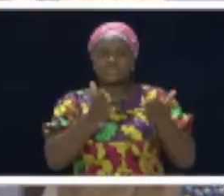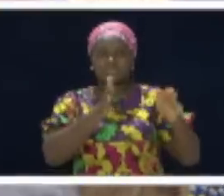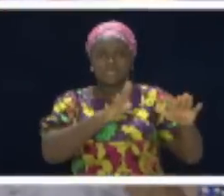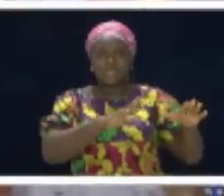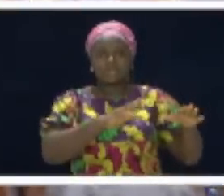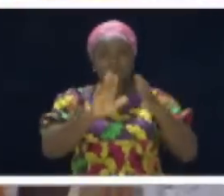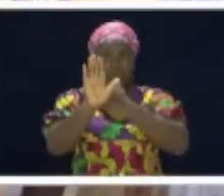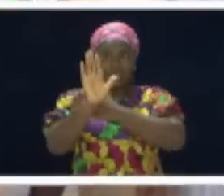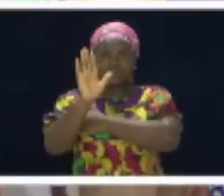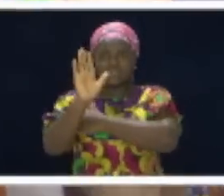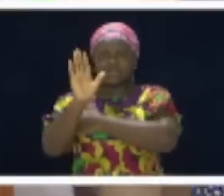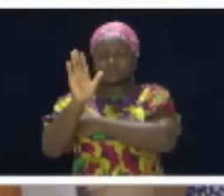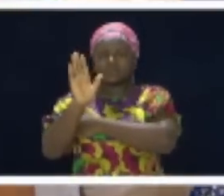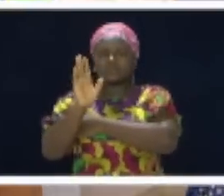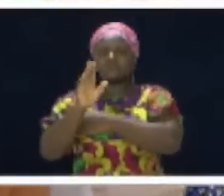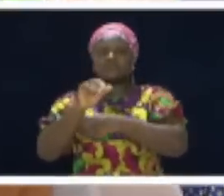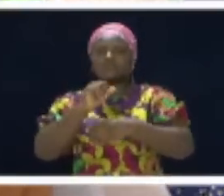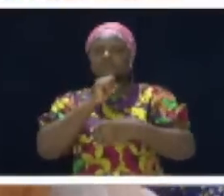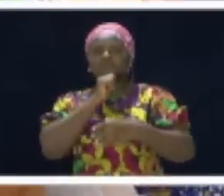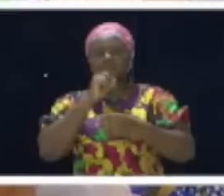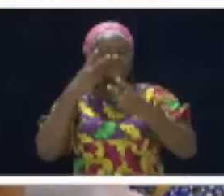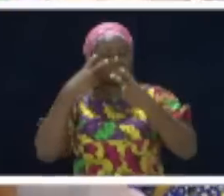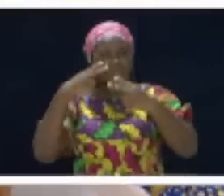Immortal God,